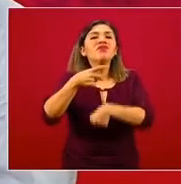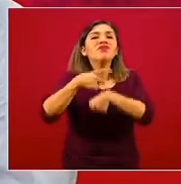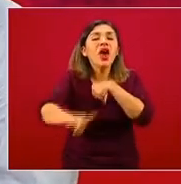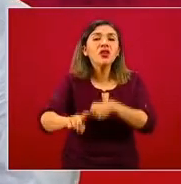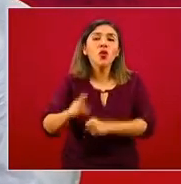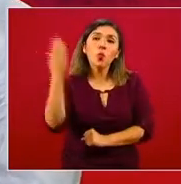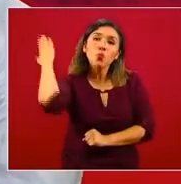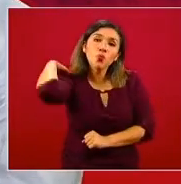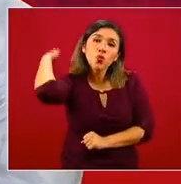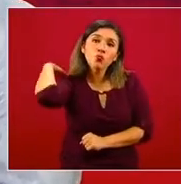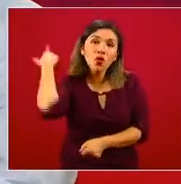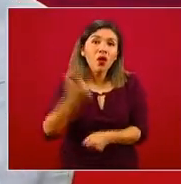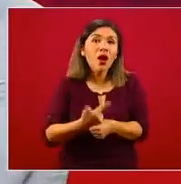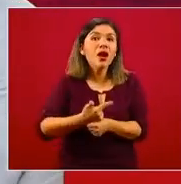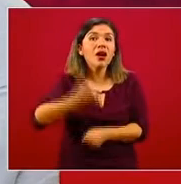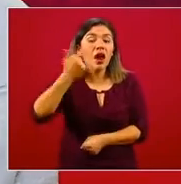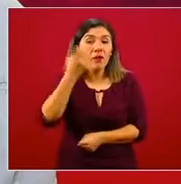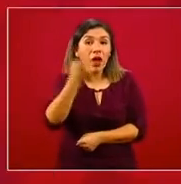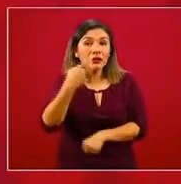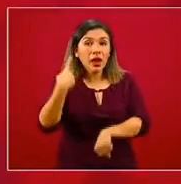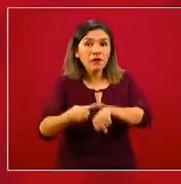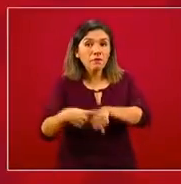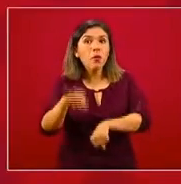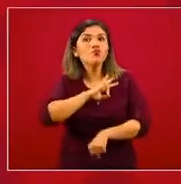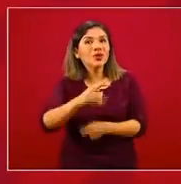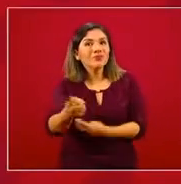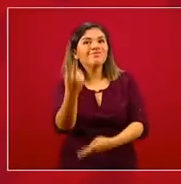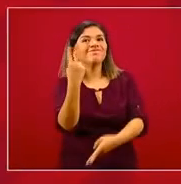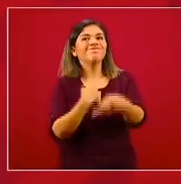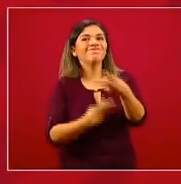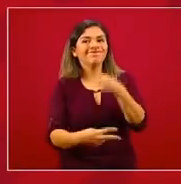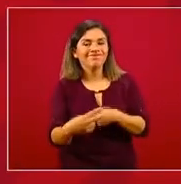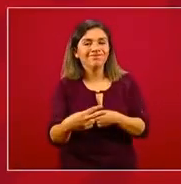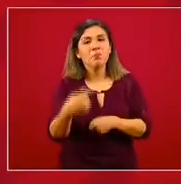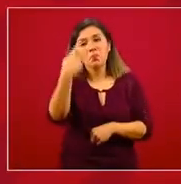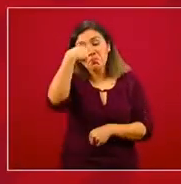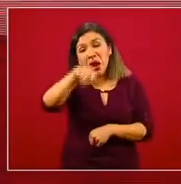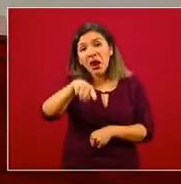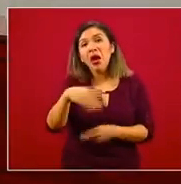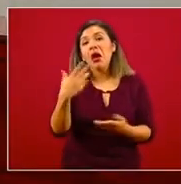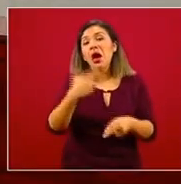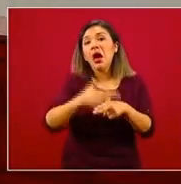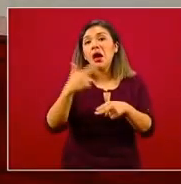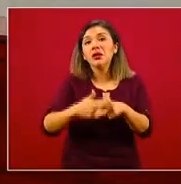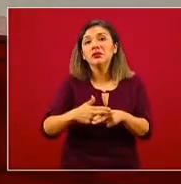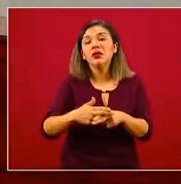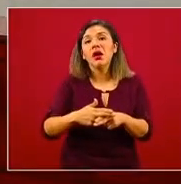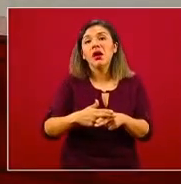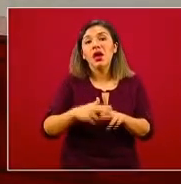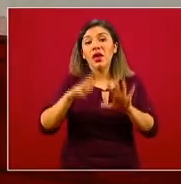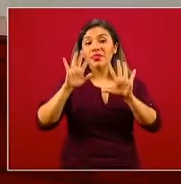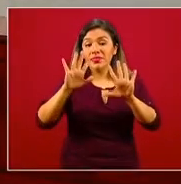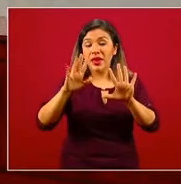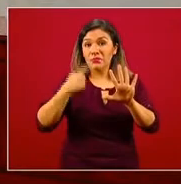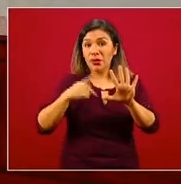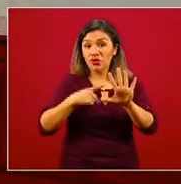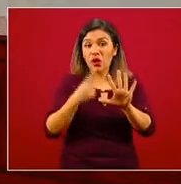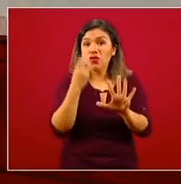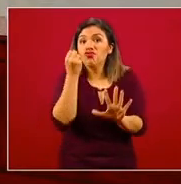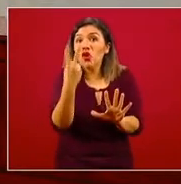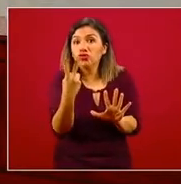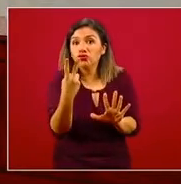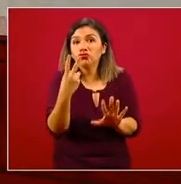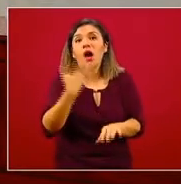and agudo they grave que start esta enfermedad puede showing up producir because of the en hasta severe 2 de cada 10 failure or the personas severe damage, sorry,